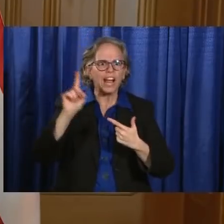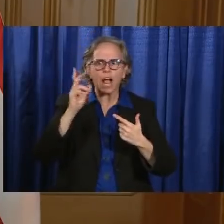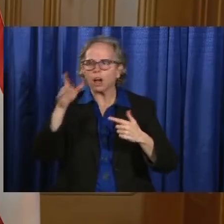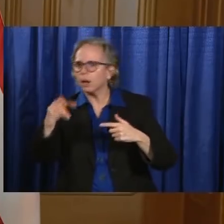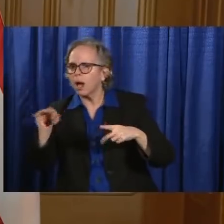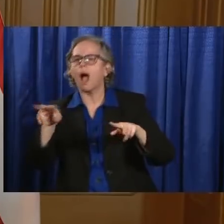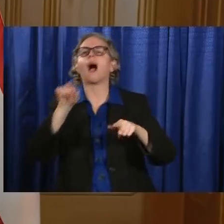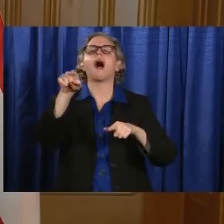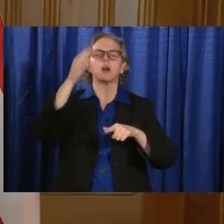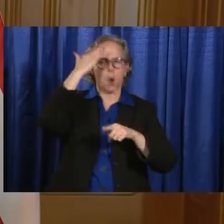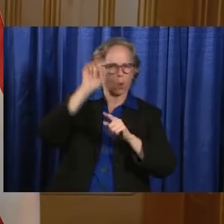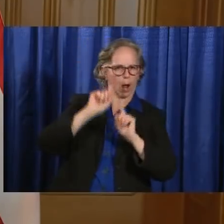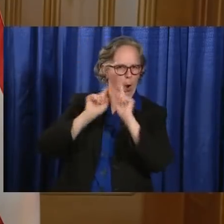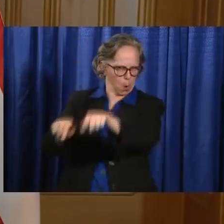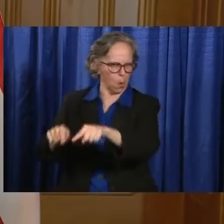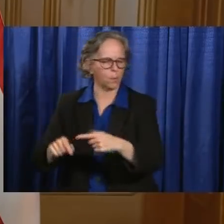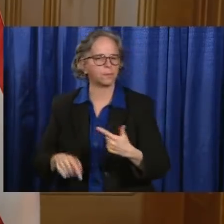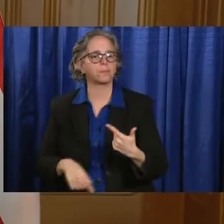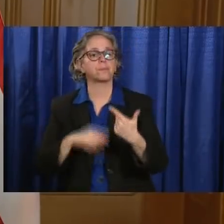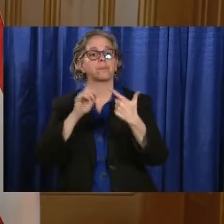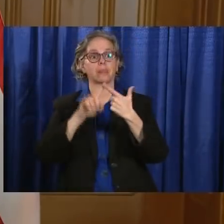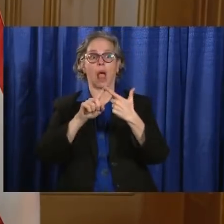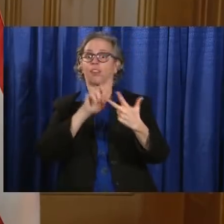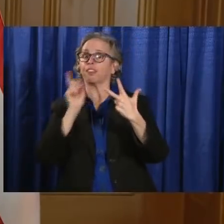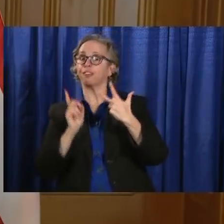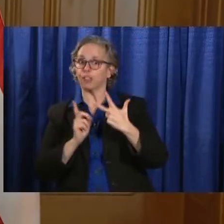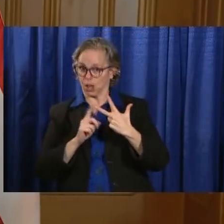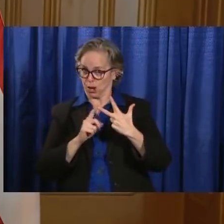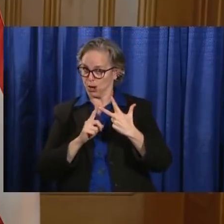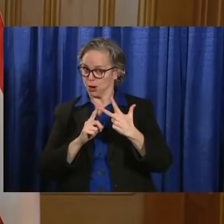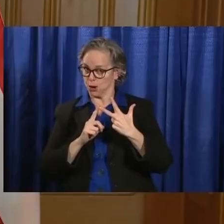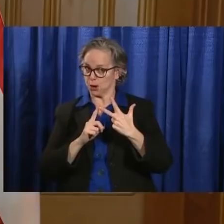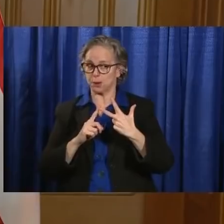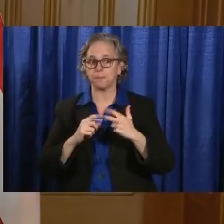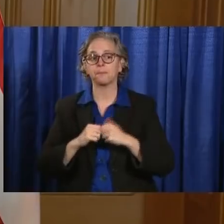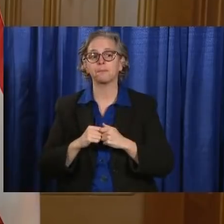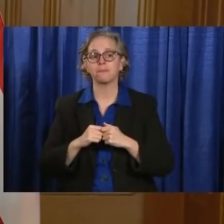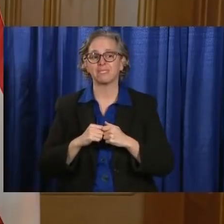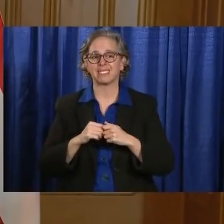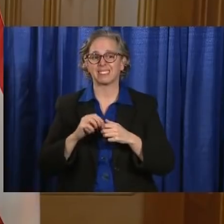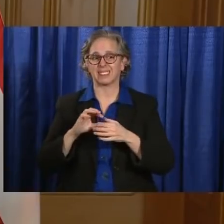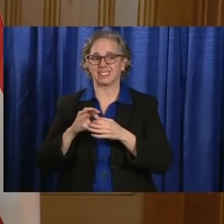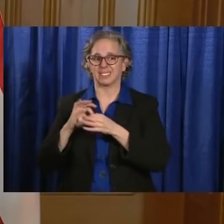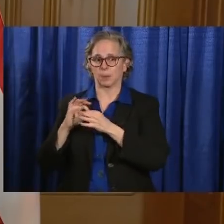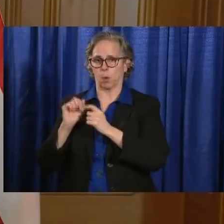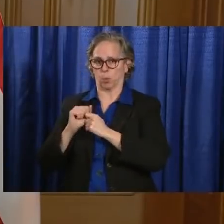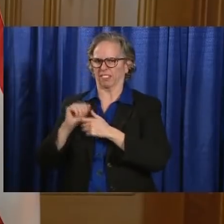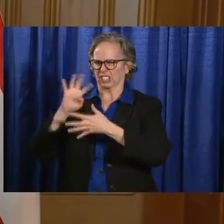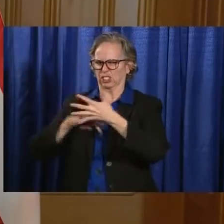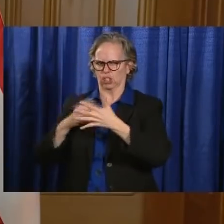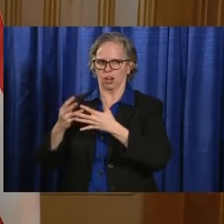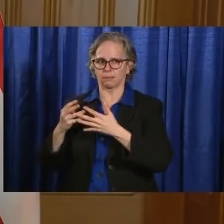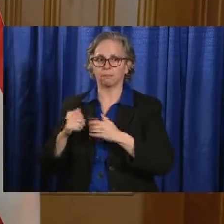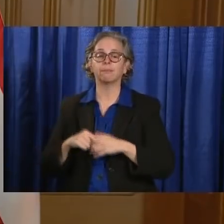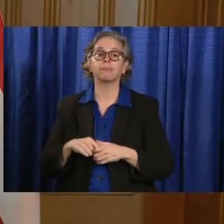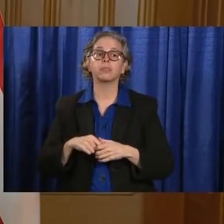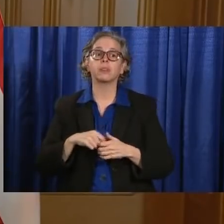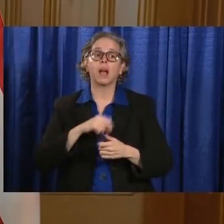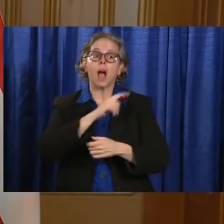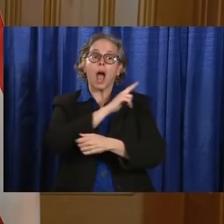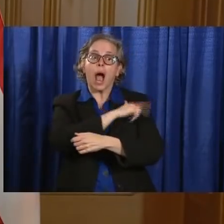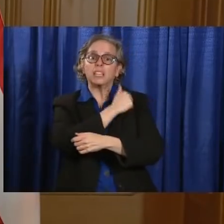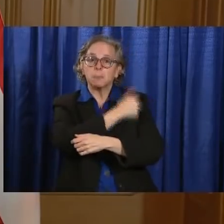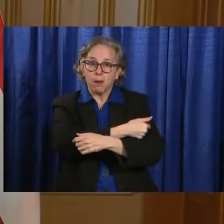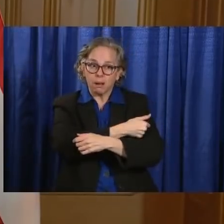regions. But the third, and was what this chart shows, is that hospitals themselves are